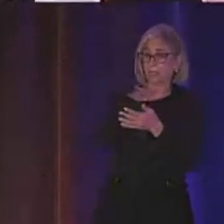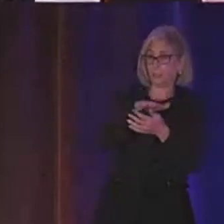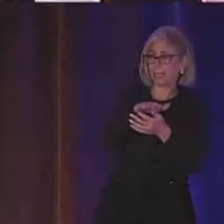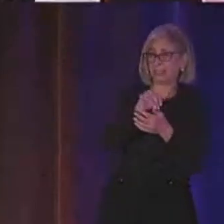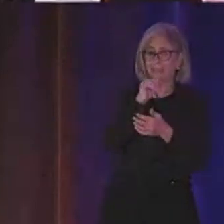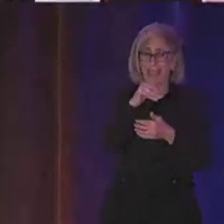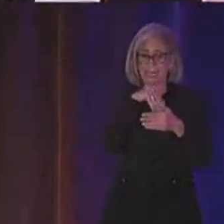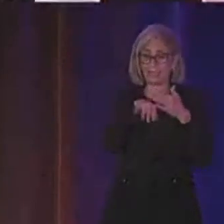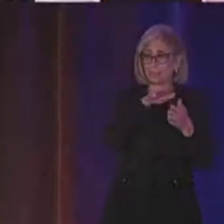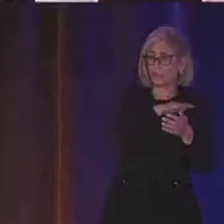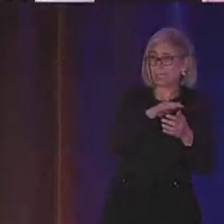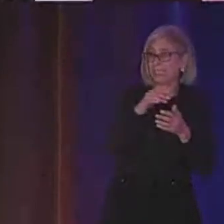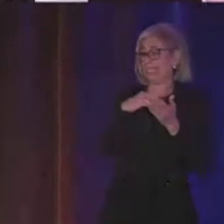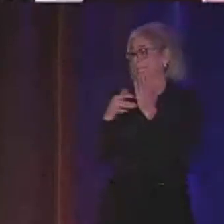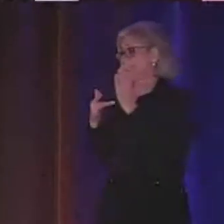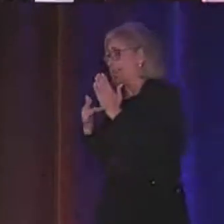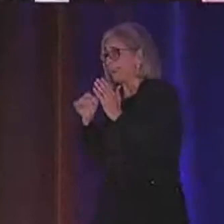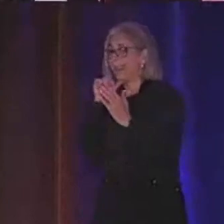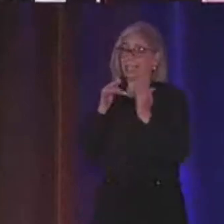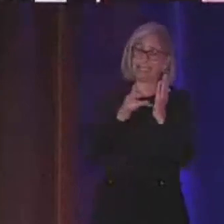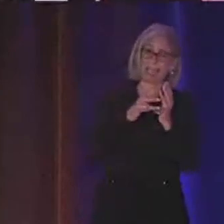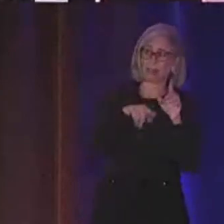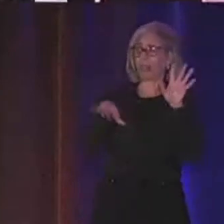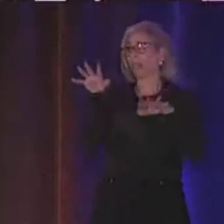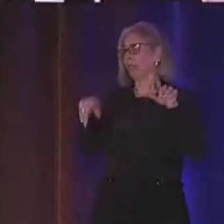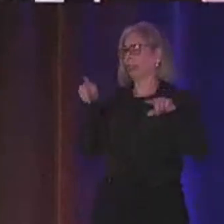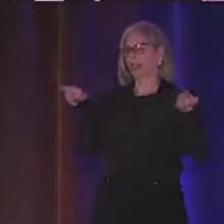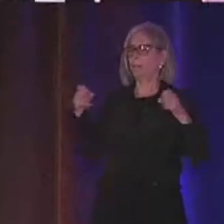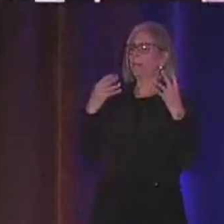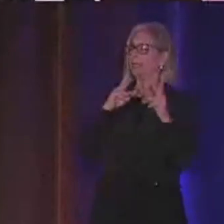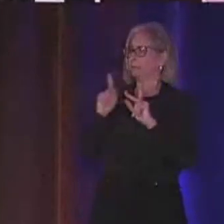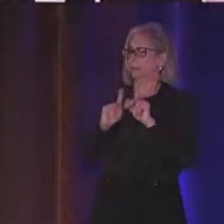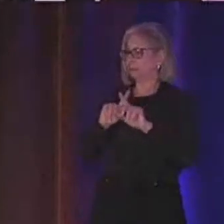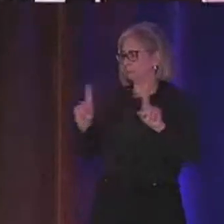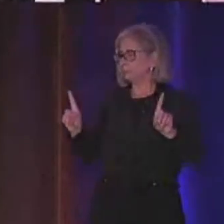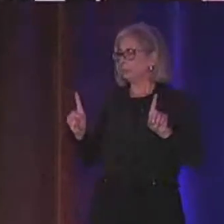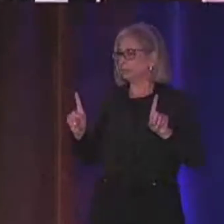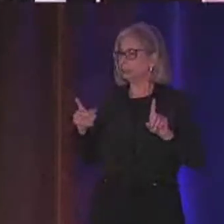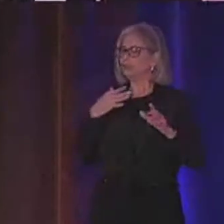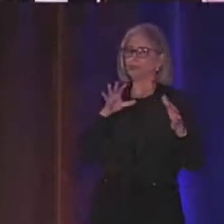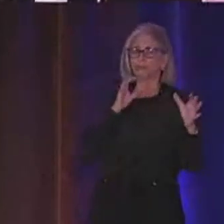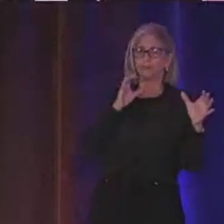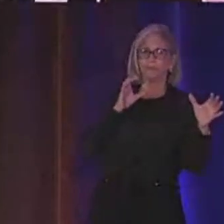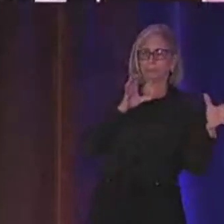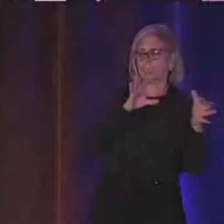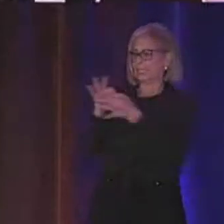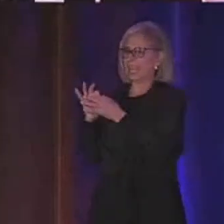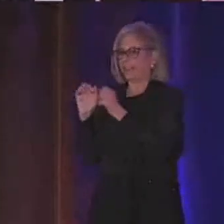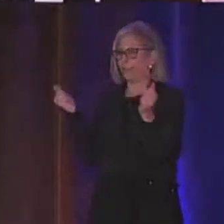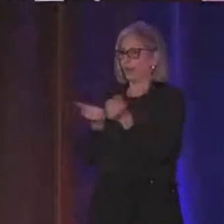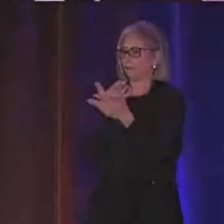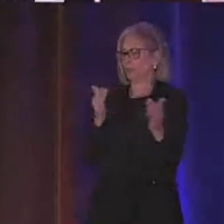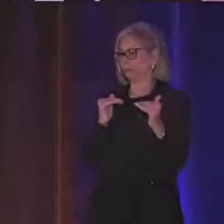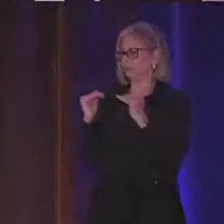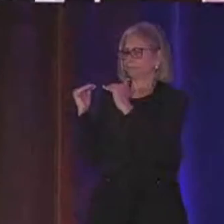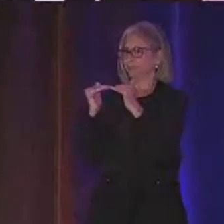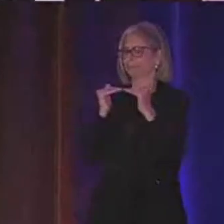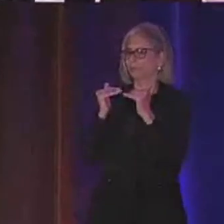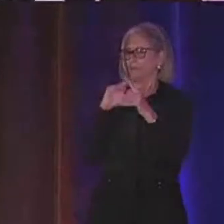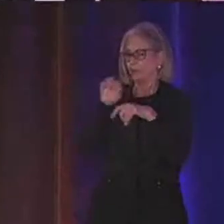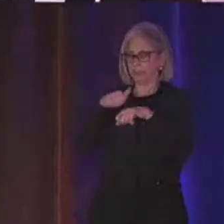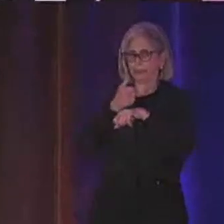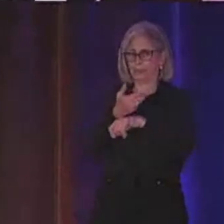people in tech, people not in tech. So finding a way to really speak to everyone that would view these